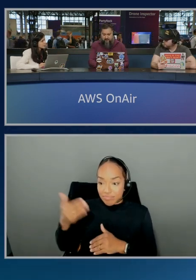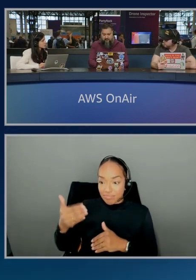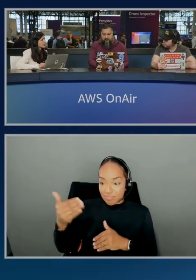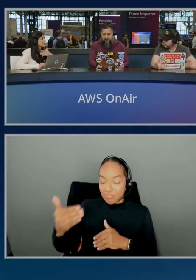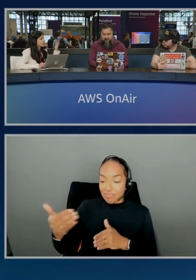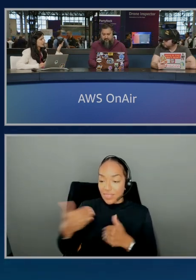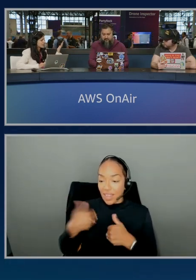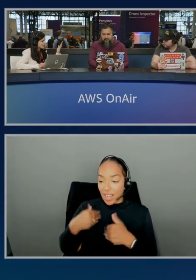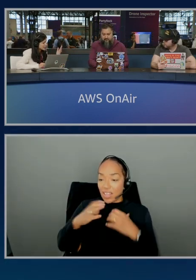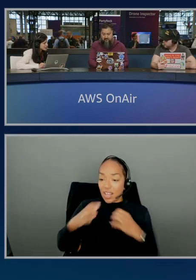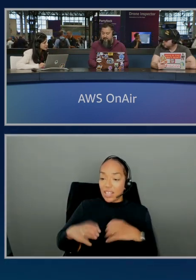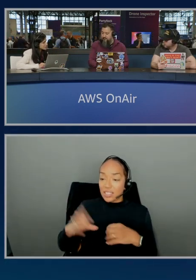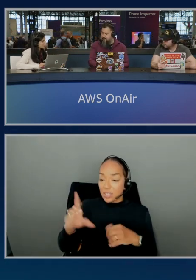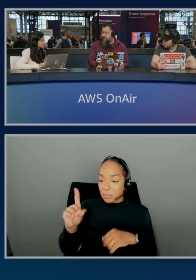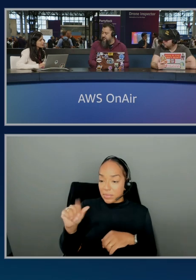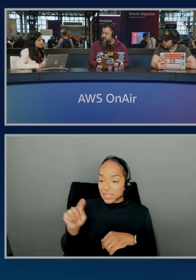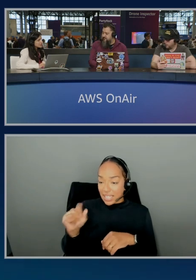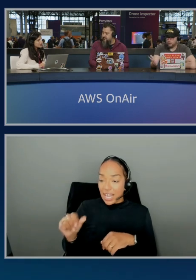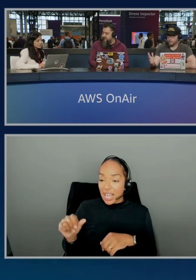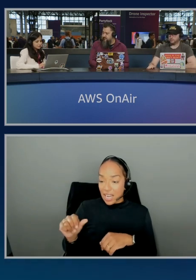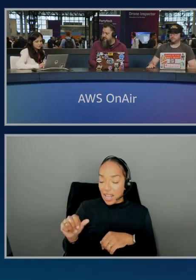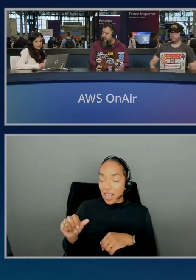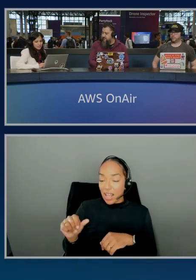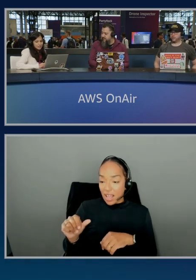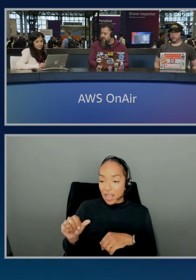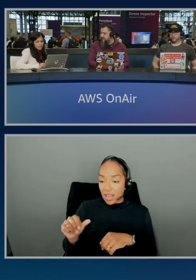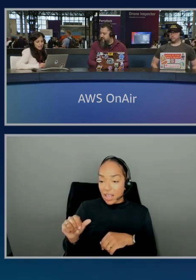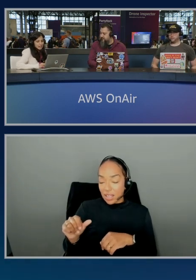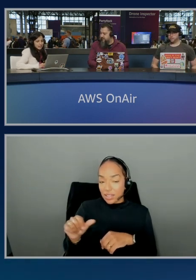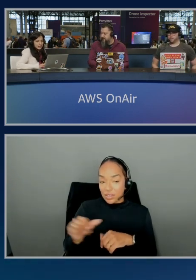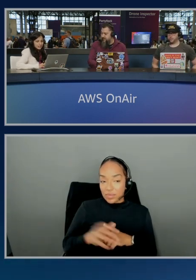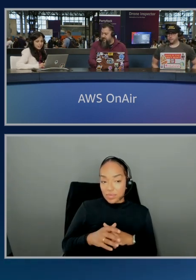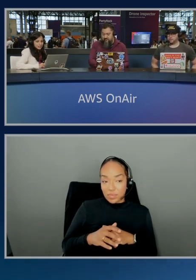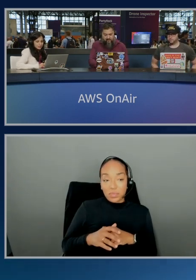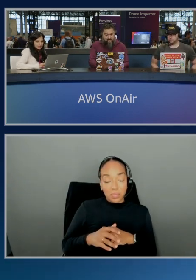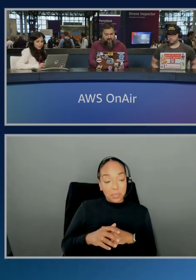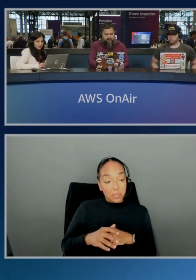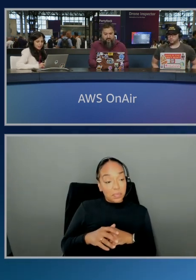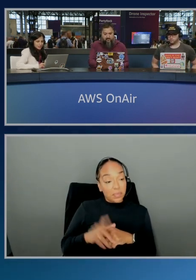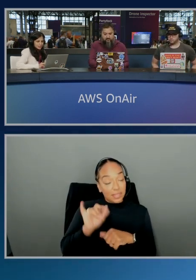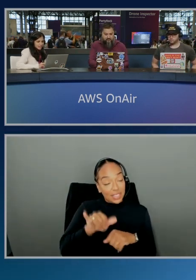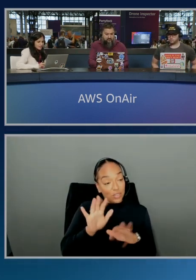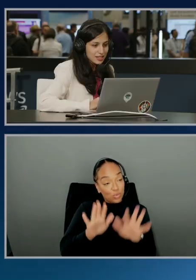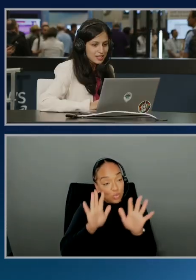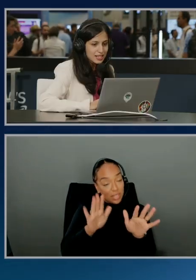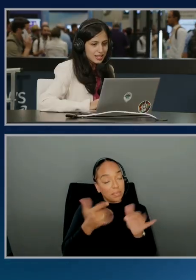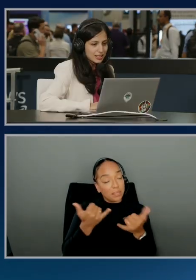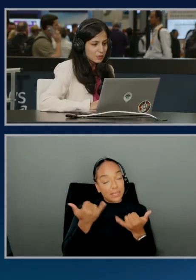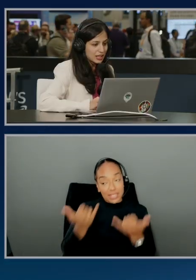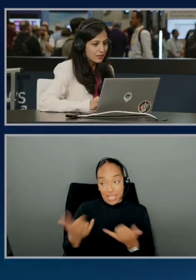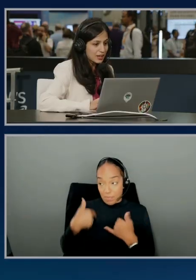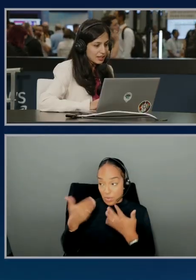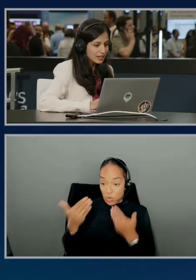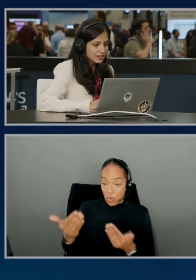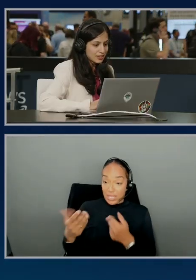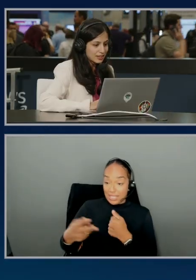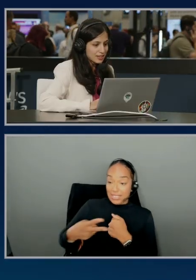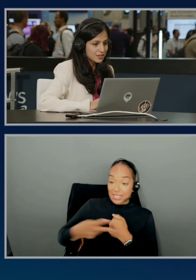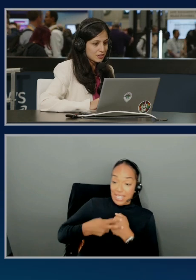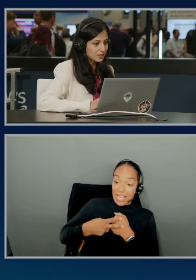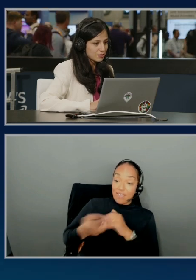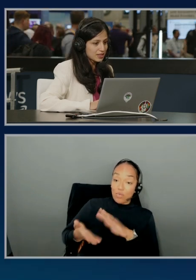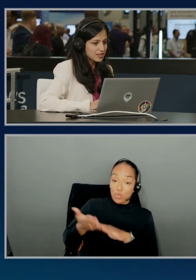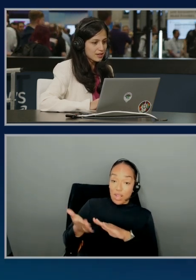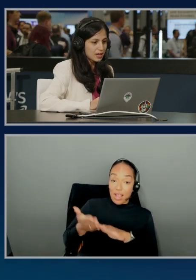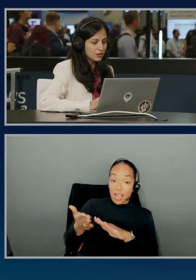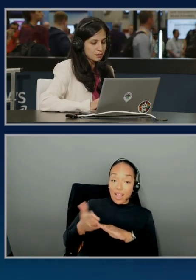data source, so you can link it to anything else that you want. I love it. That's great. Okay, so I'm going to go ahead and save this, and then when I run it, it's